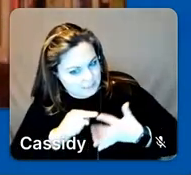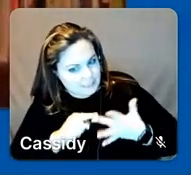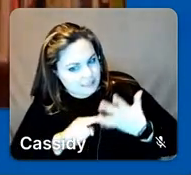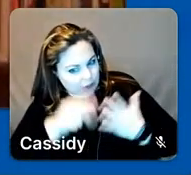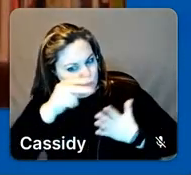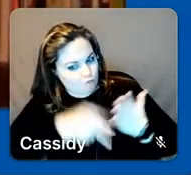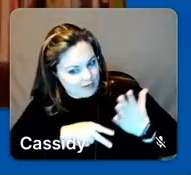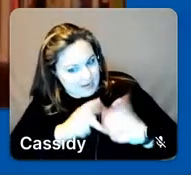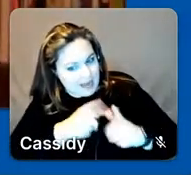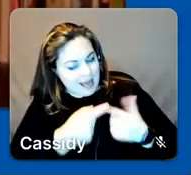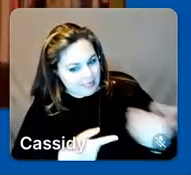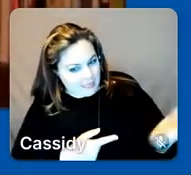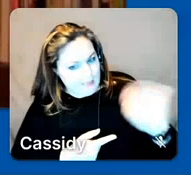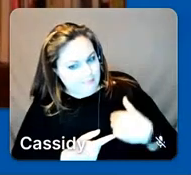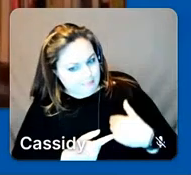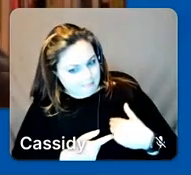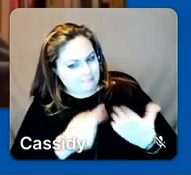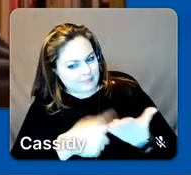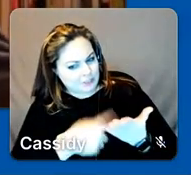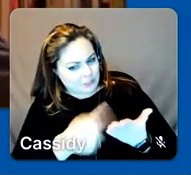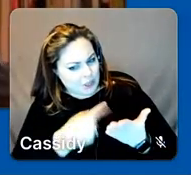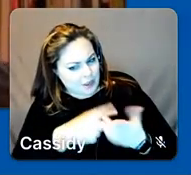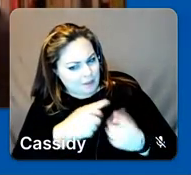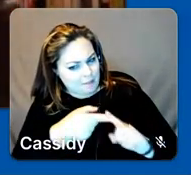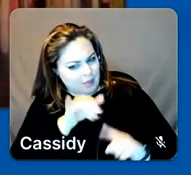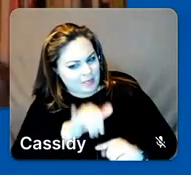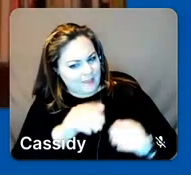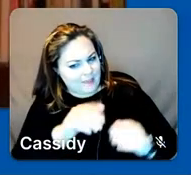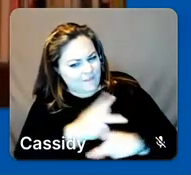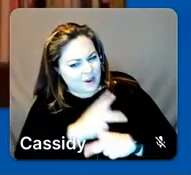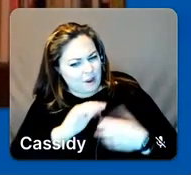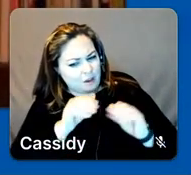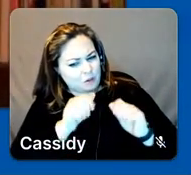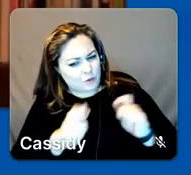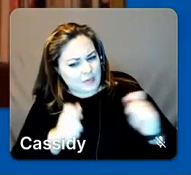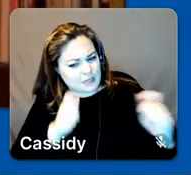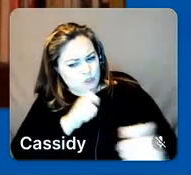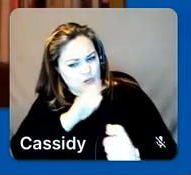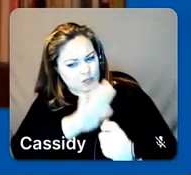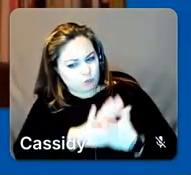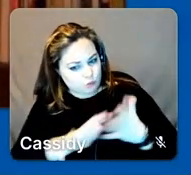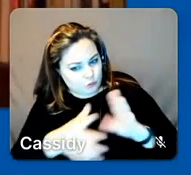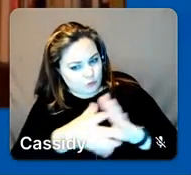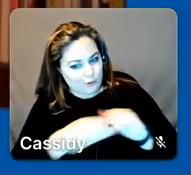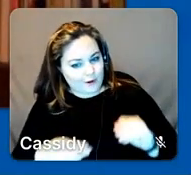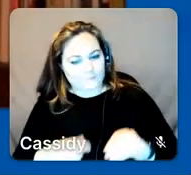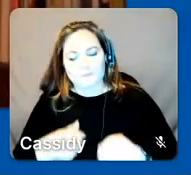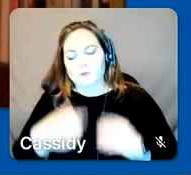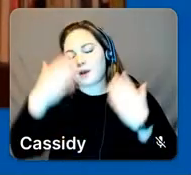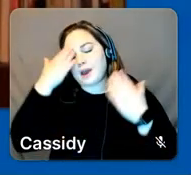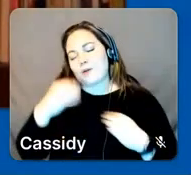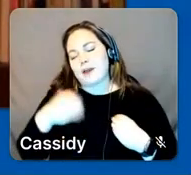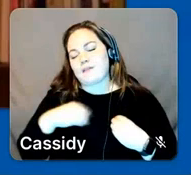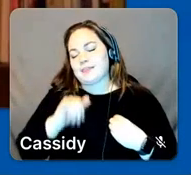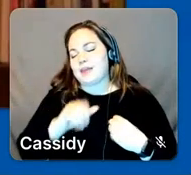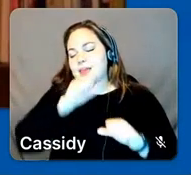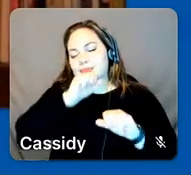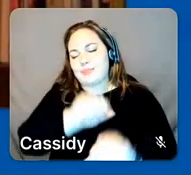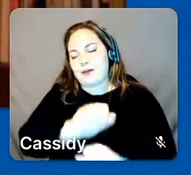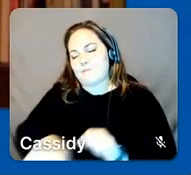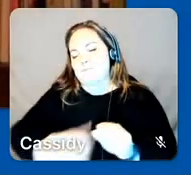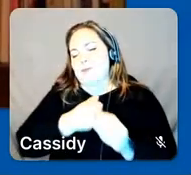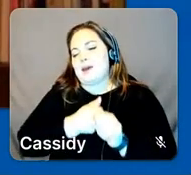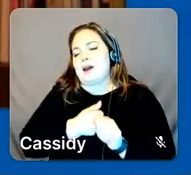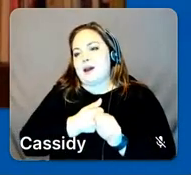back and like, and you know, find a way to tell this story again. And so just, I don't know, having that love there and having